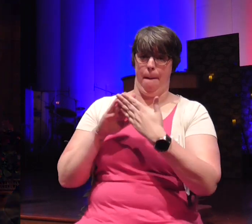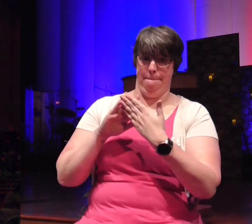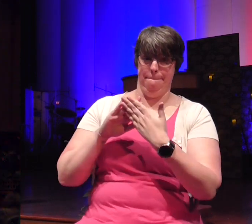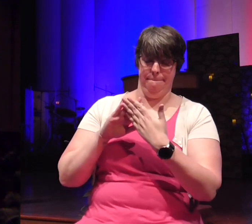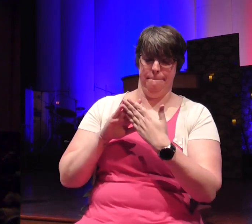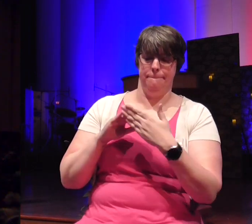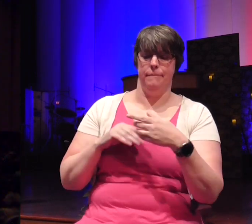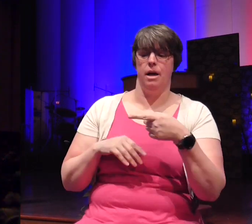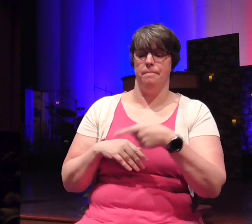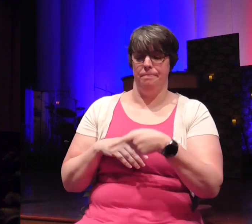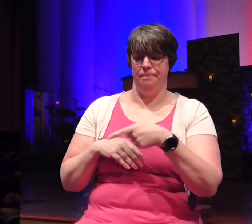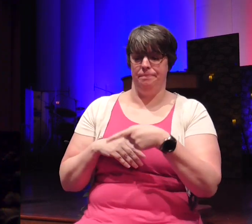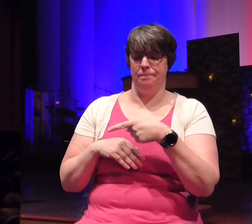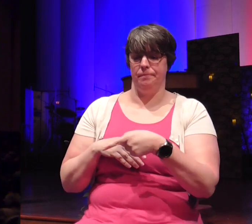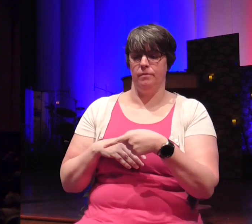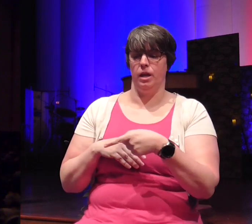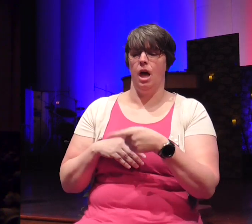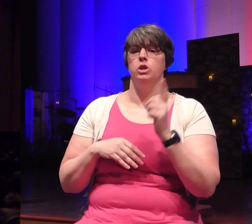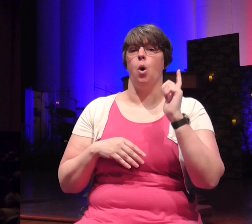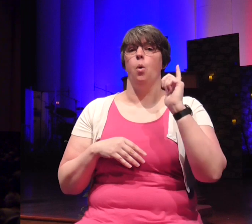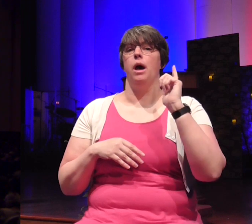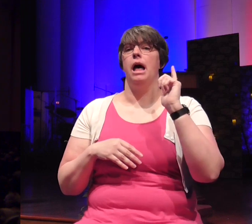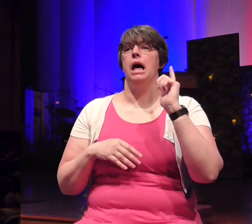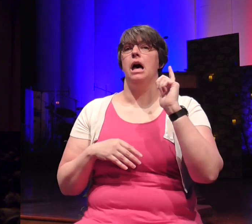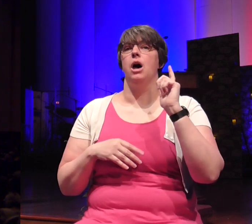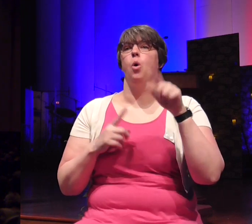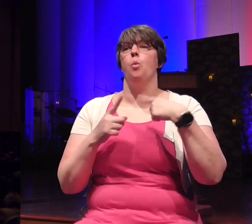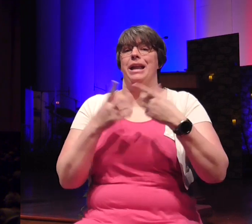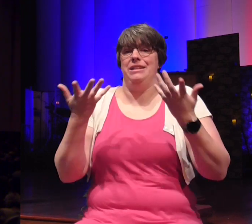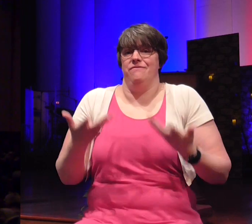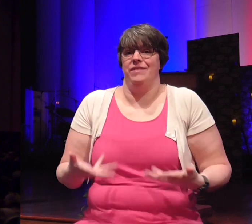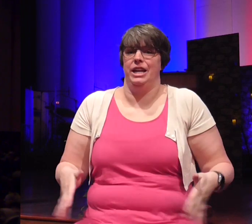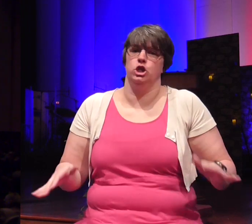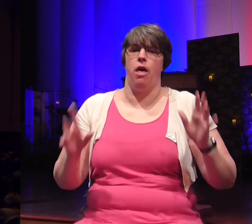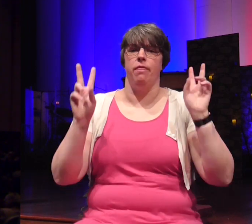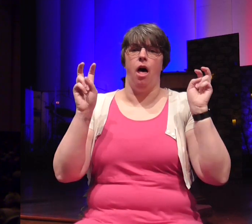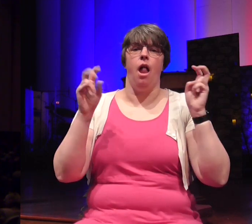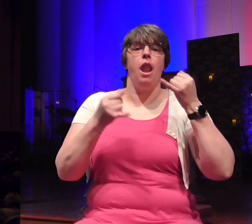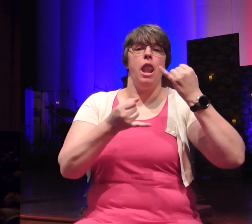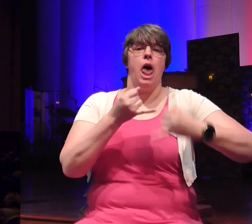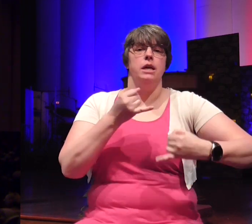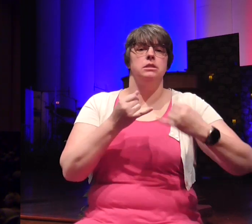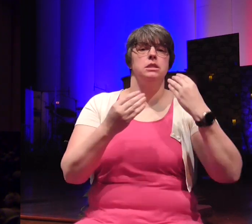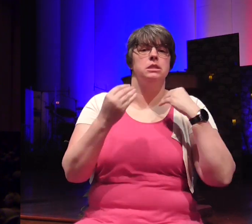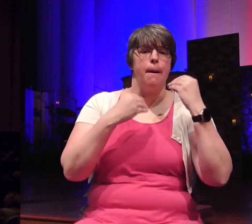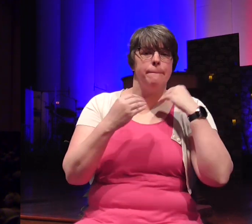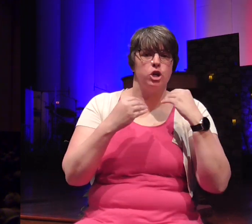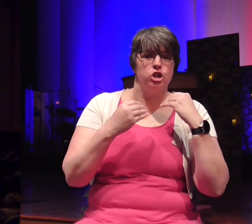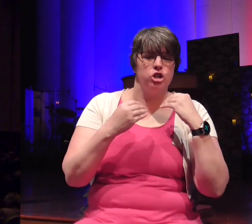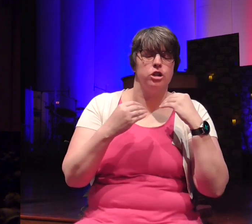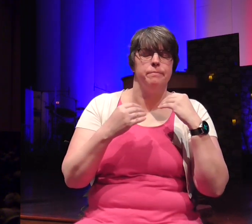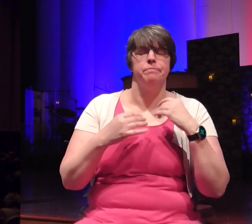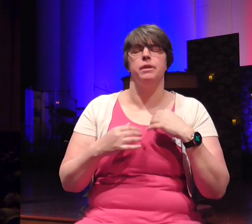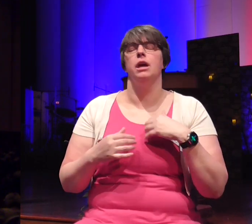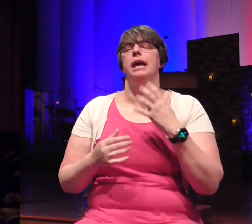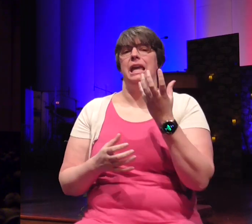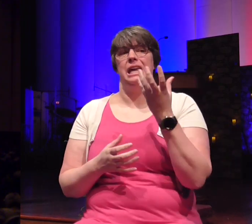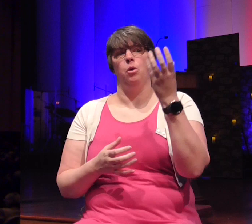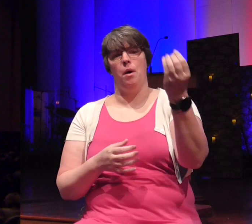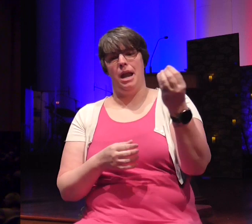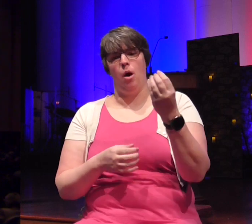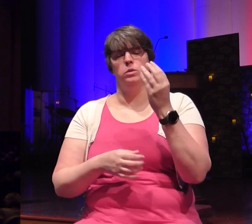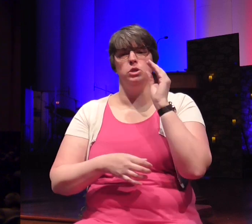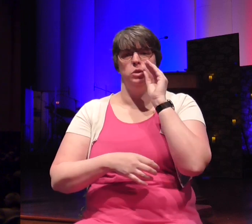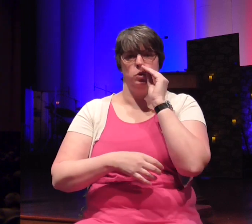presiding over what was later to be called the Last Supper, Jesus went with his followers to the Garden of Gethsemane.